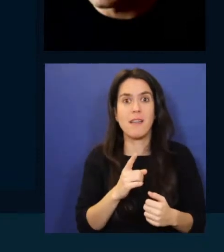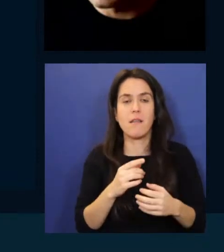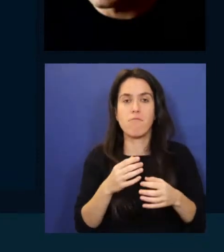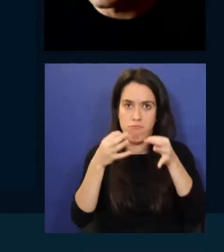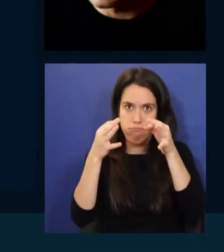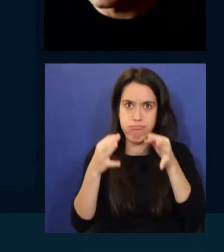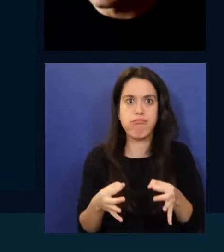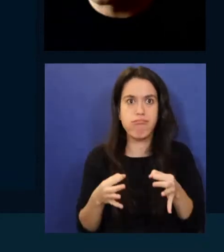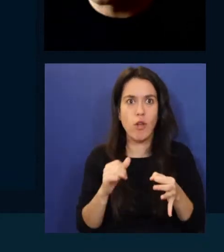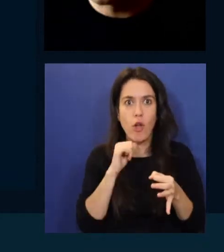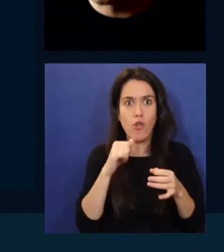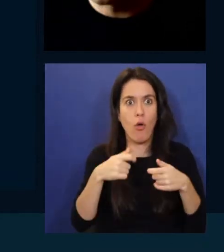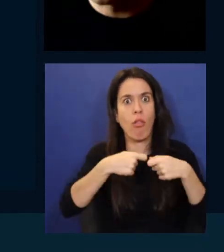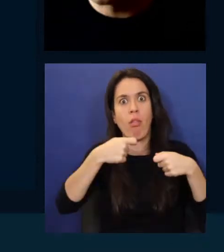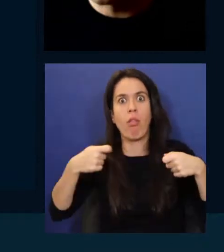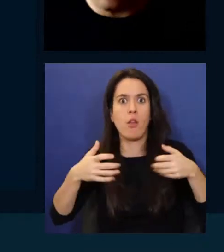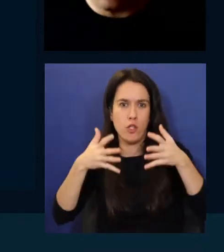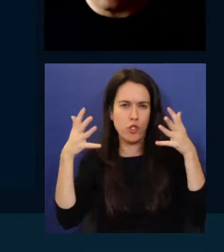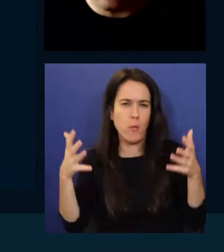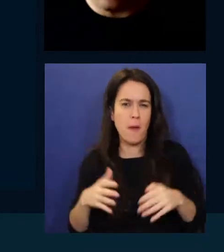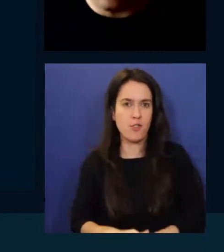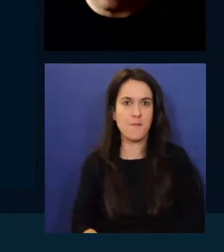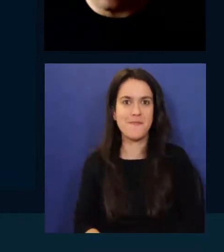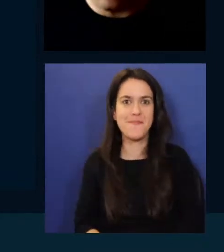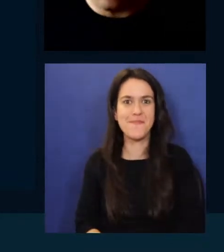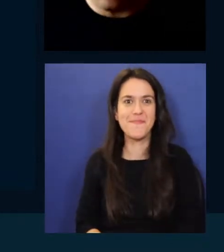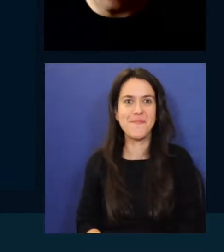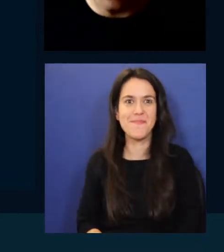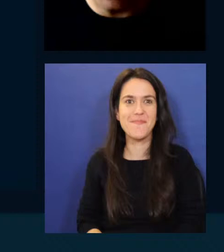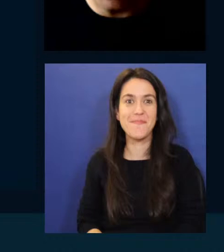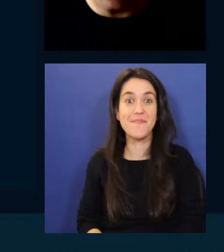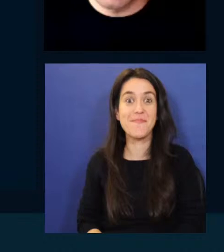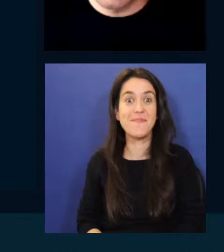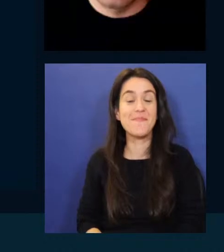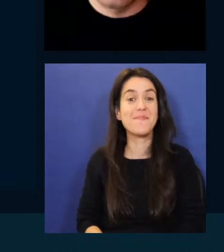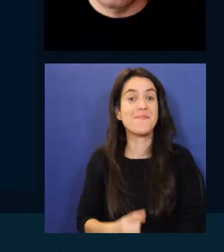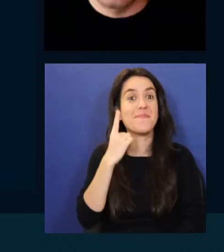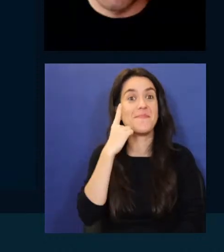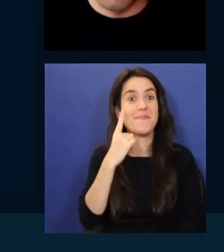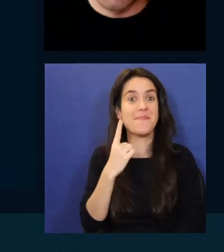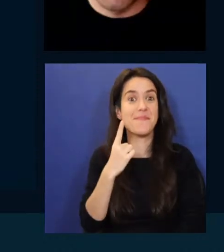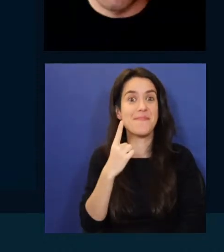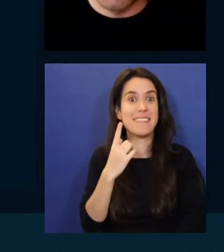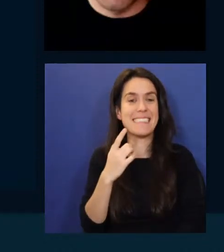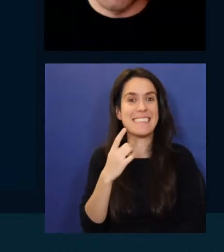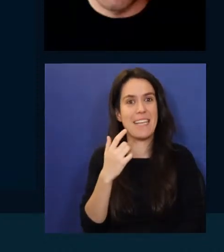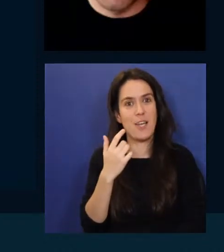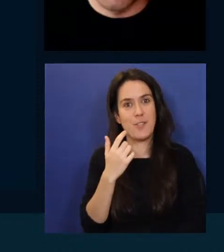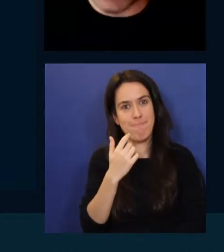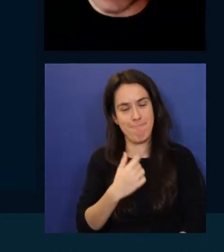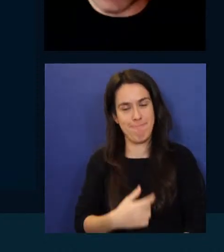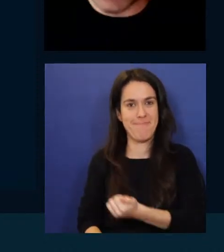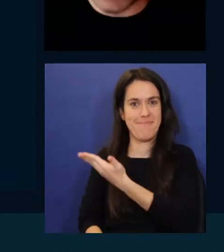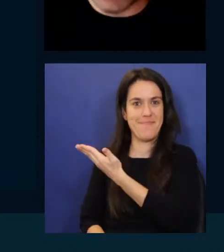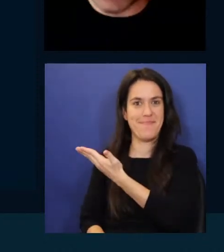and then expand the analytical data sets as well. Now let's sort of go to a demo to actually show how Azure Data Share